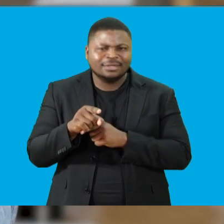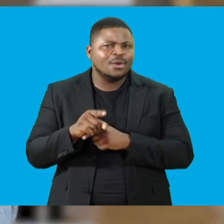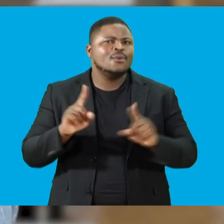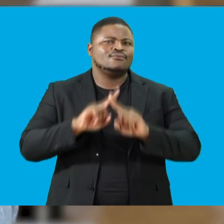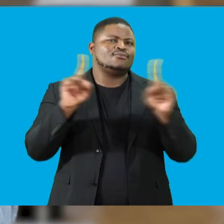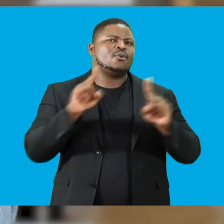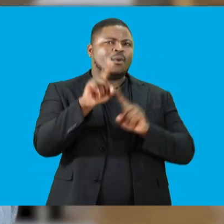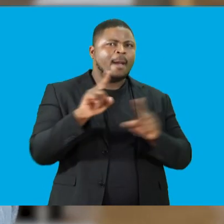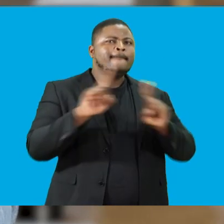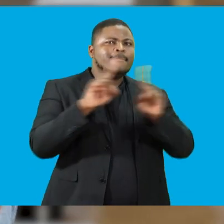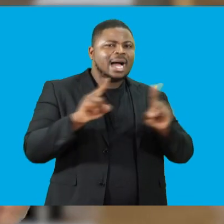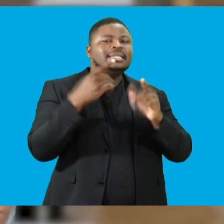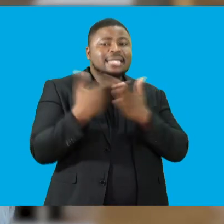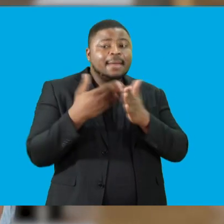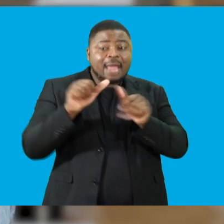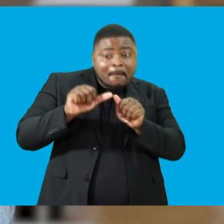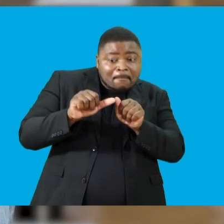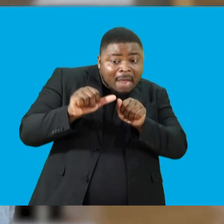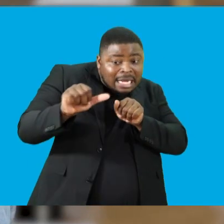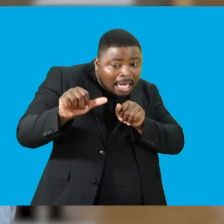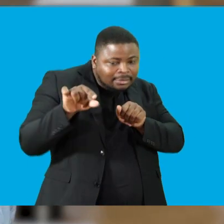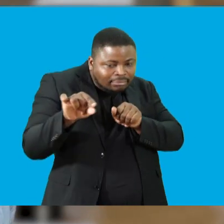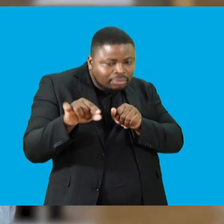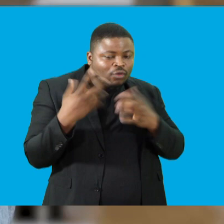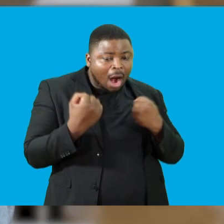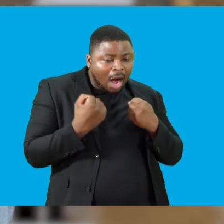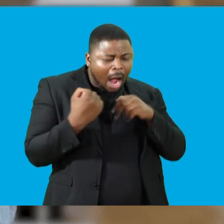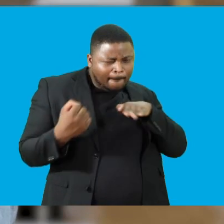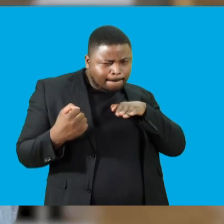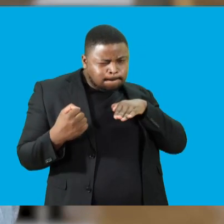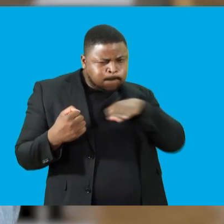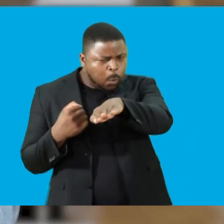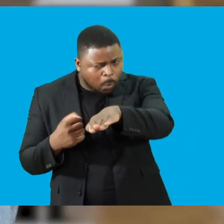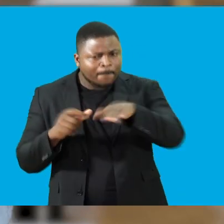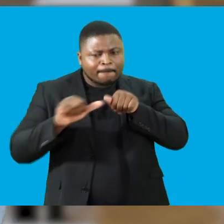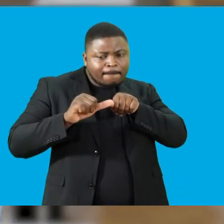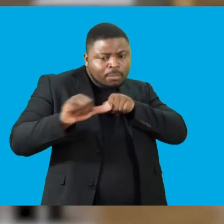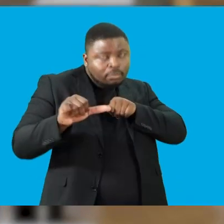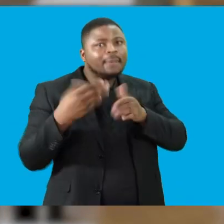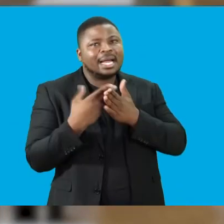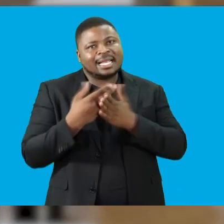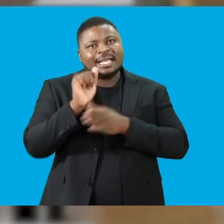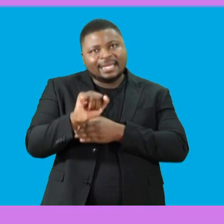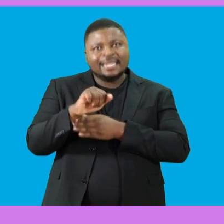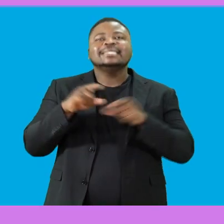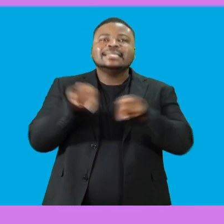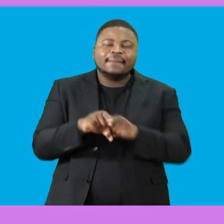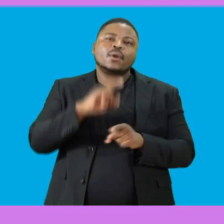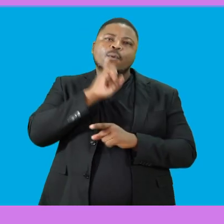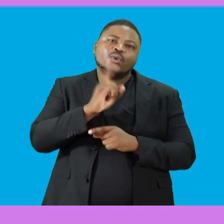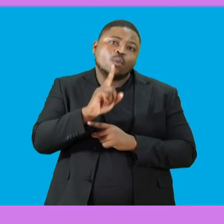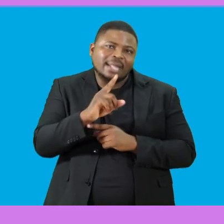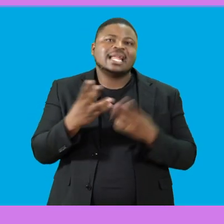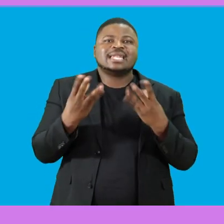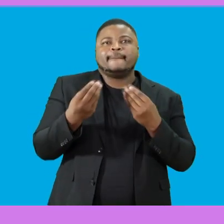be classified according to categories, but it can be measured. So we measured speed using kilometers per hour. So it means it is also